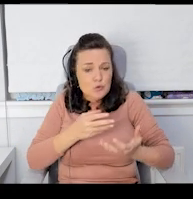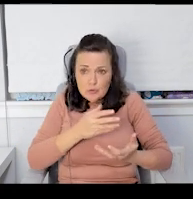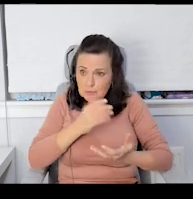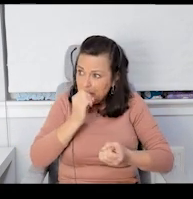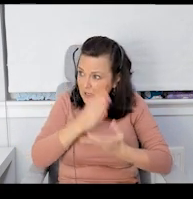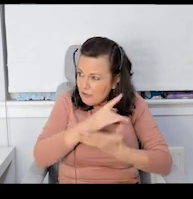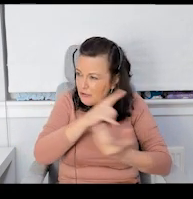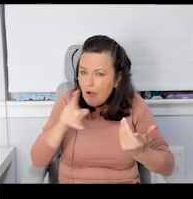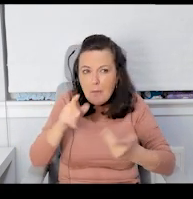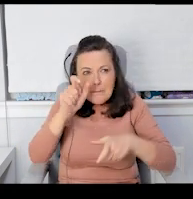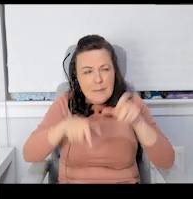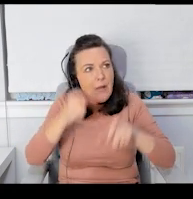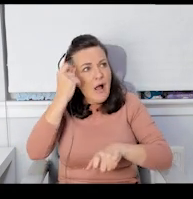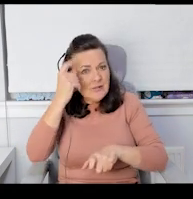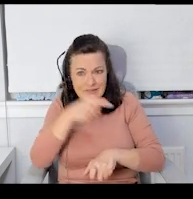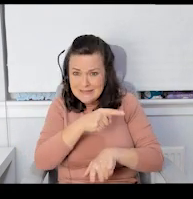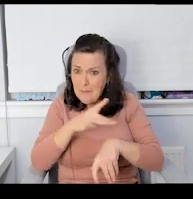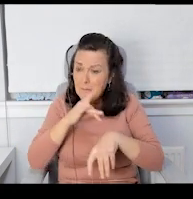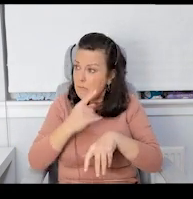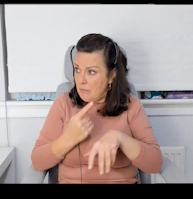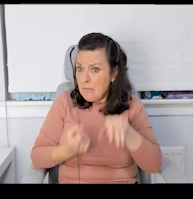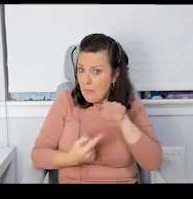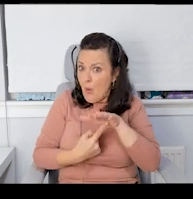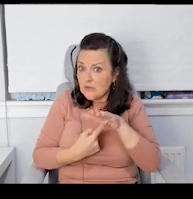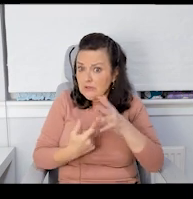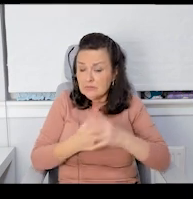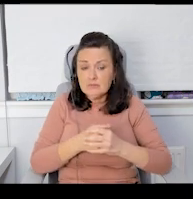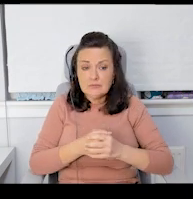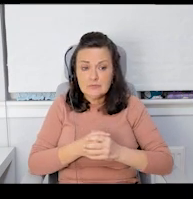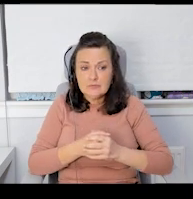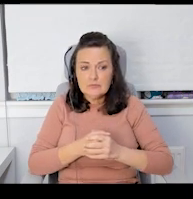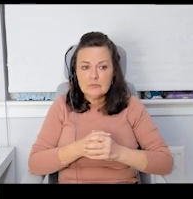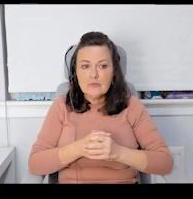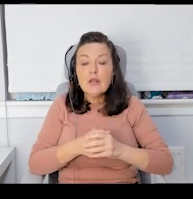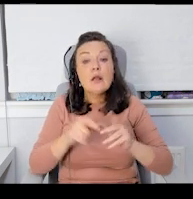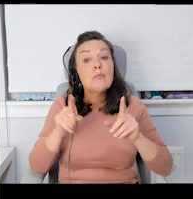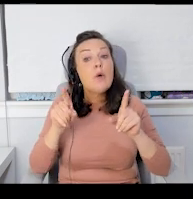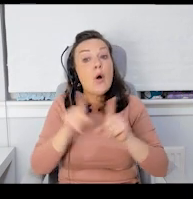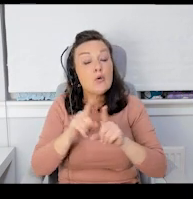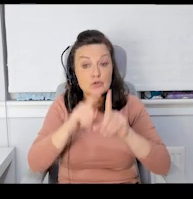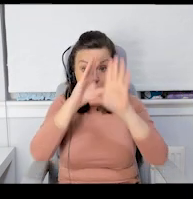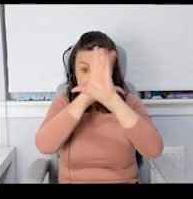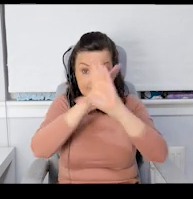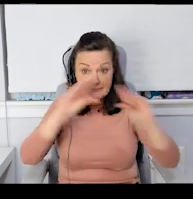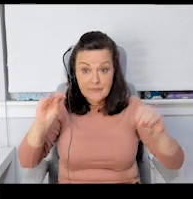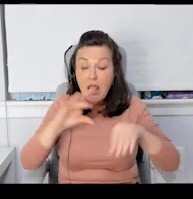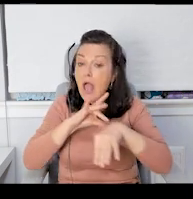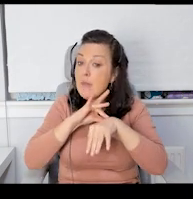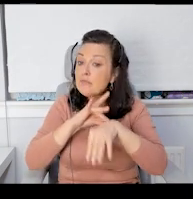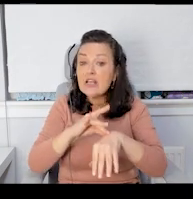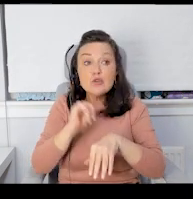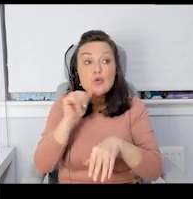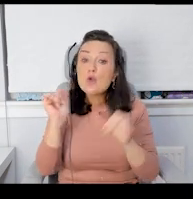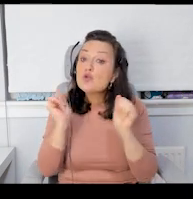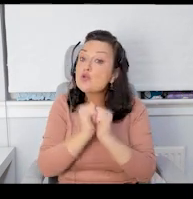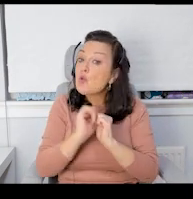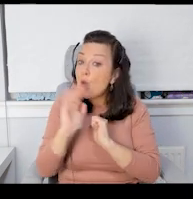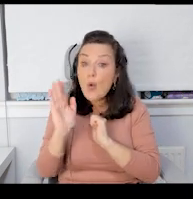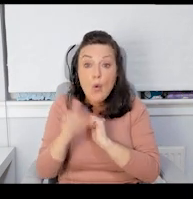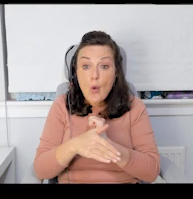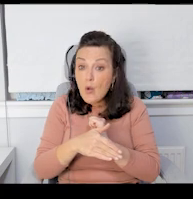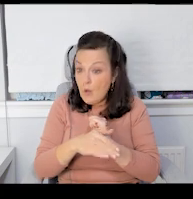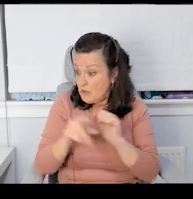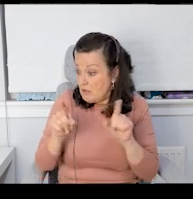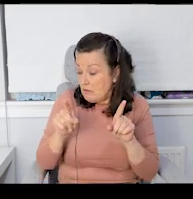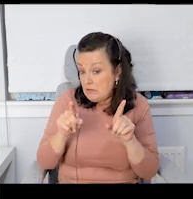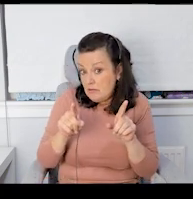as we can to get everybody to understand the importance, but also to notify that everyone that apprenticeships aren't for everyone as well. So